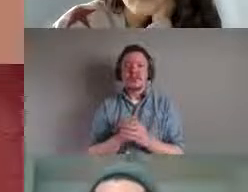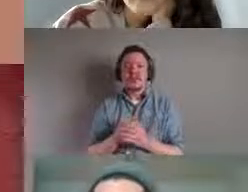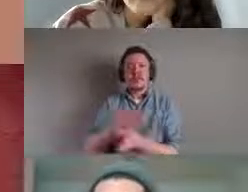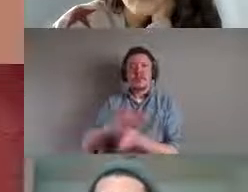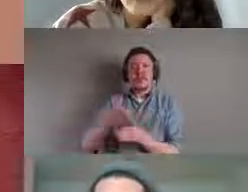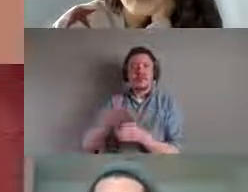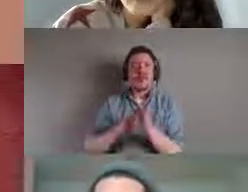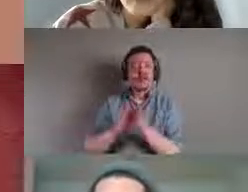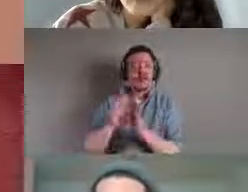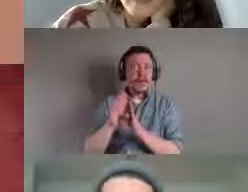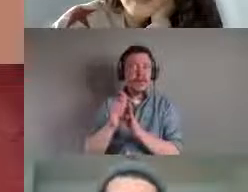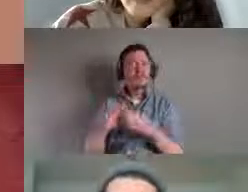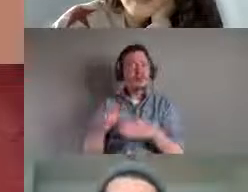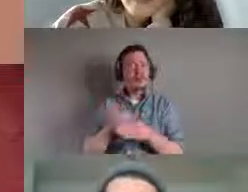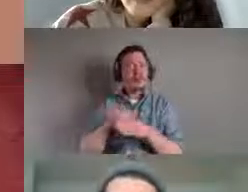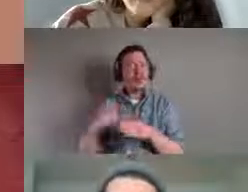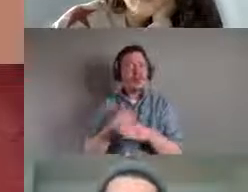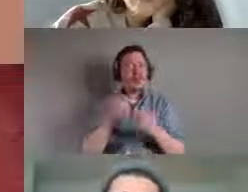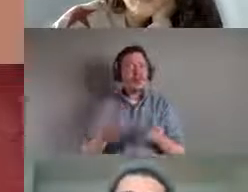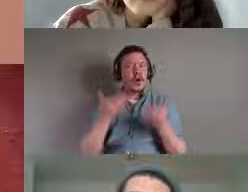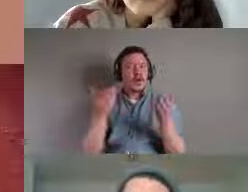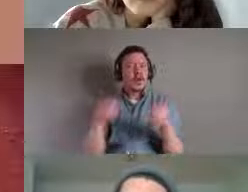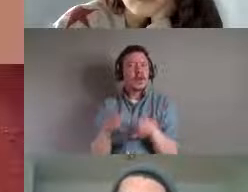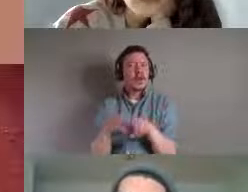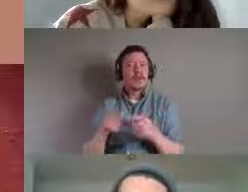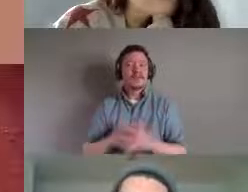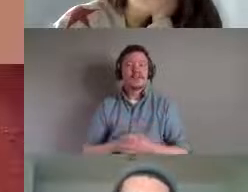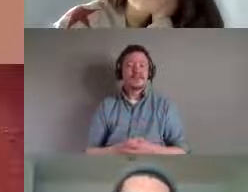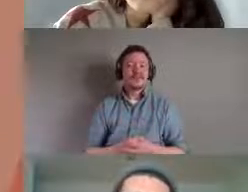development trainings. That's another part of what we've offered over the years.